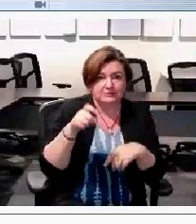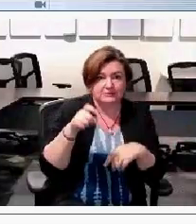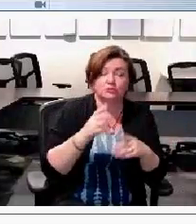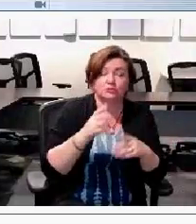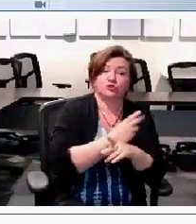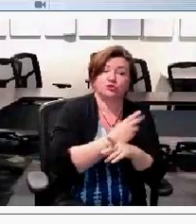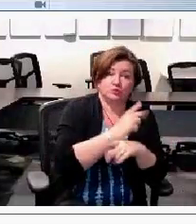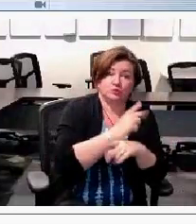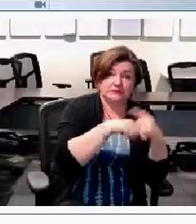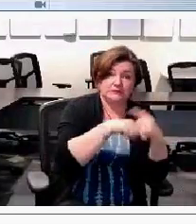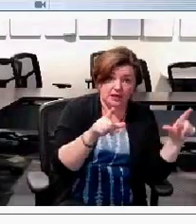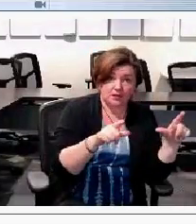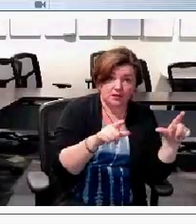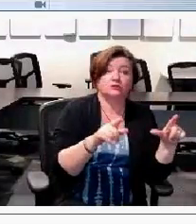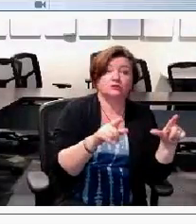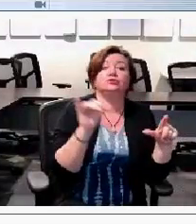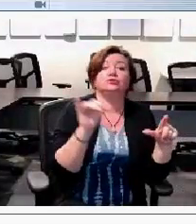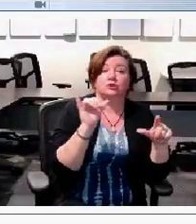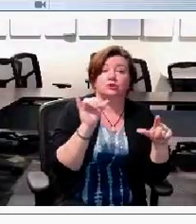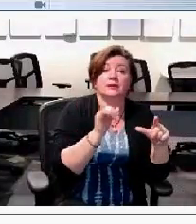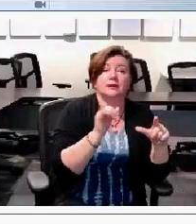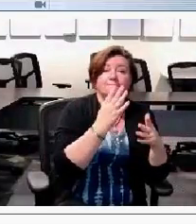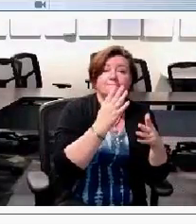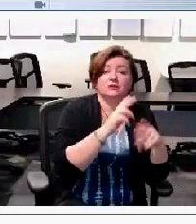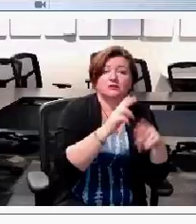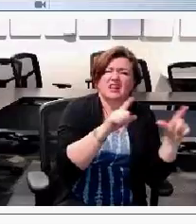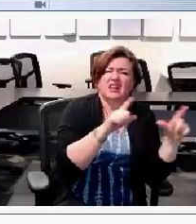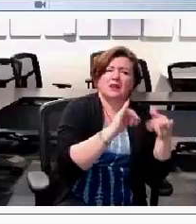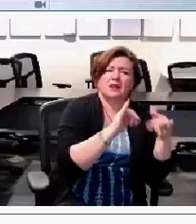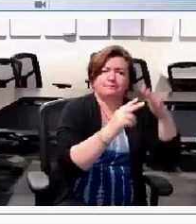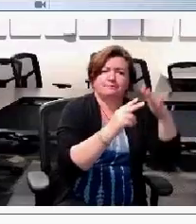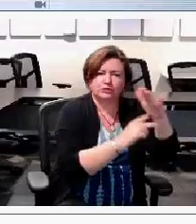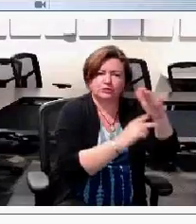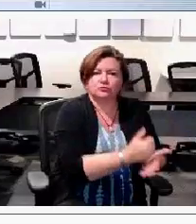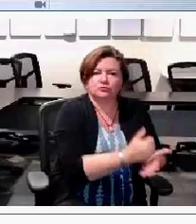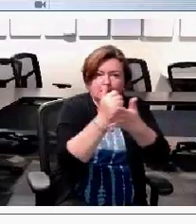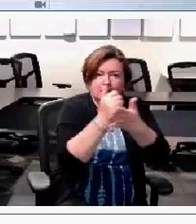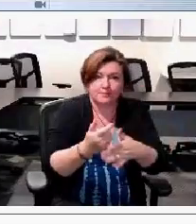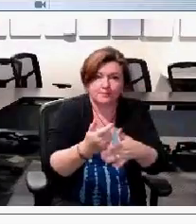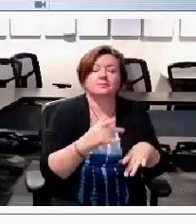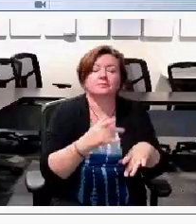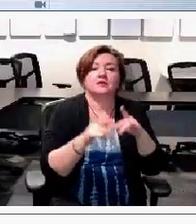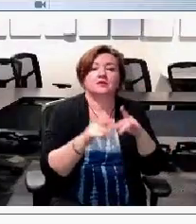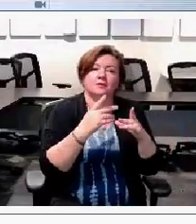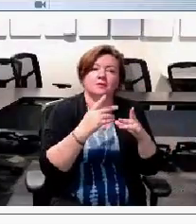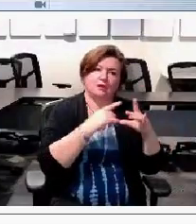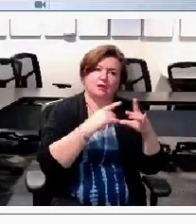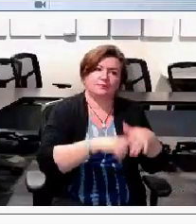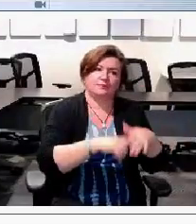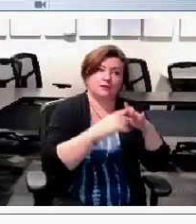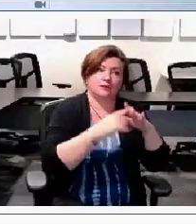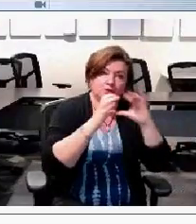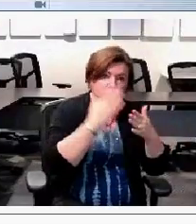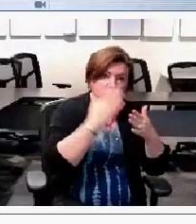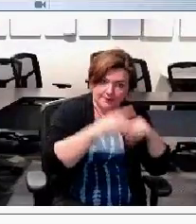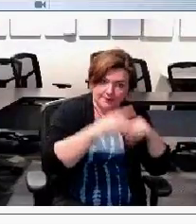sign language. It is a tool. It's a bridge for many kids. It's an outcome for many kids, a primary mode of communication for some of the kids